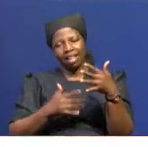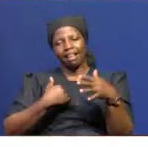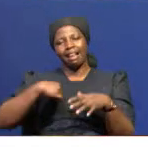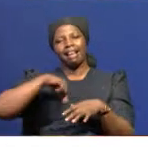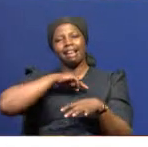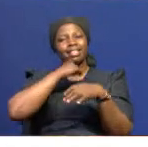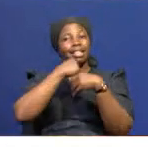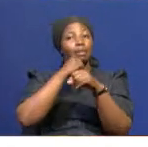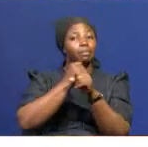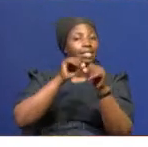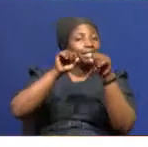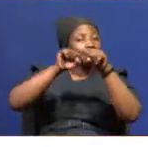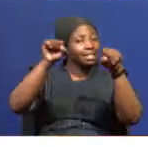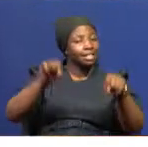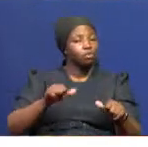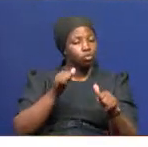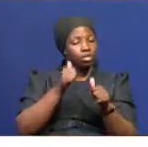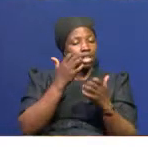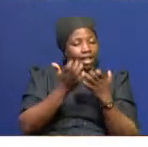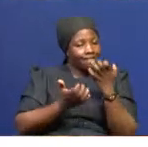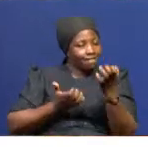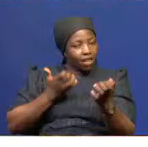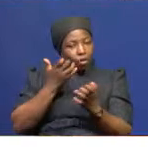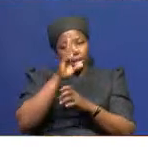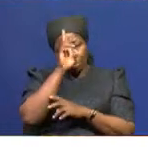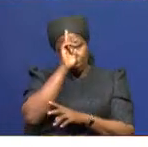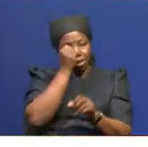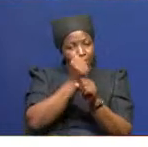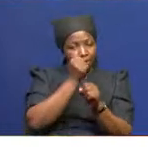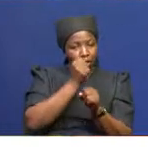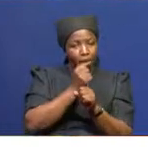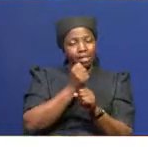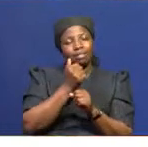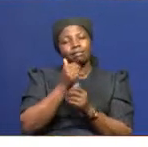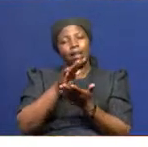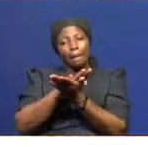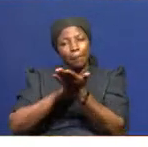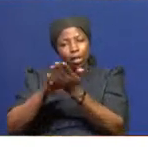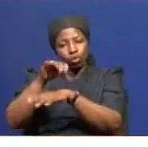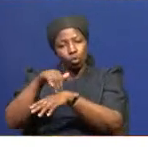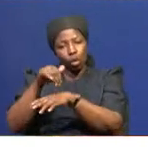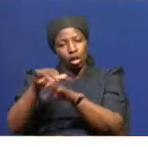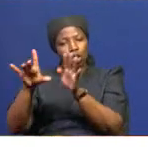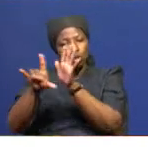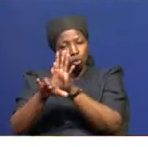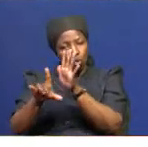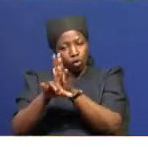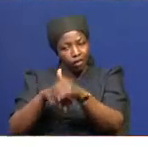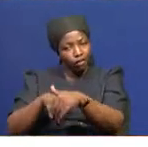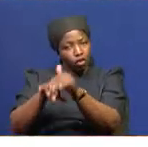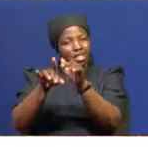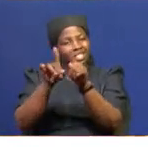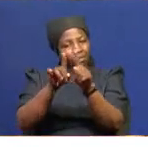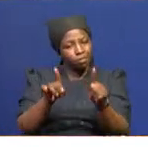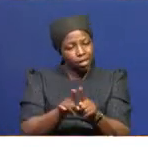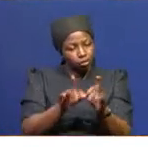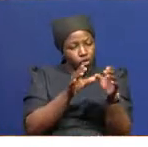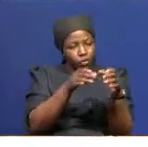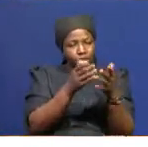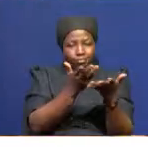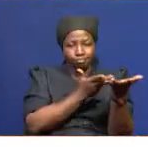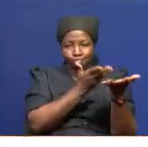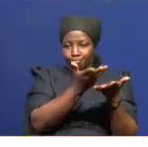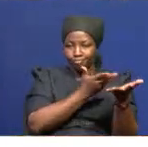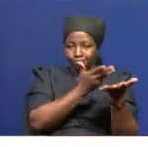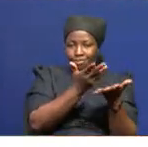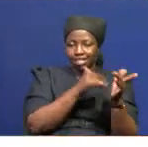creating systems that evaluate officers' performance based not just on enforcement metric, but also community relations